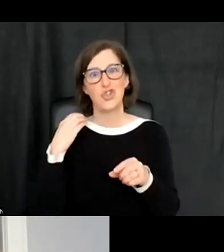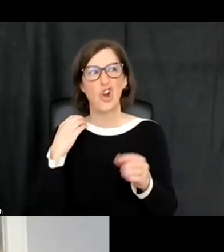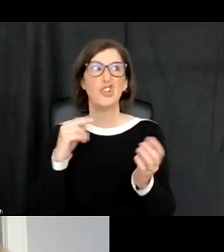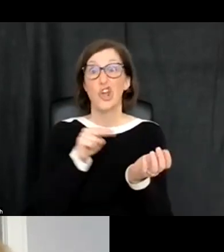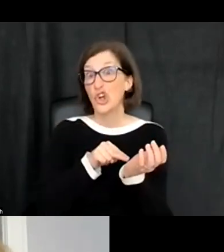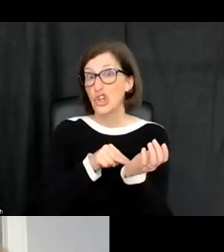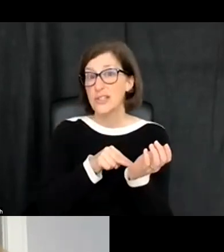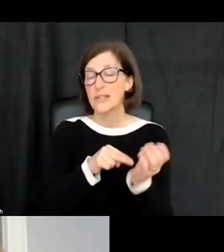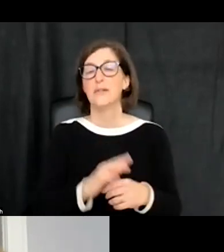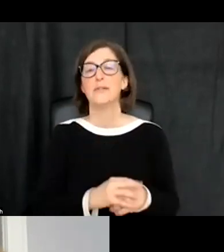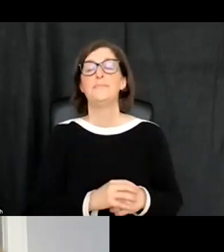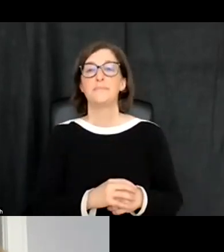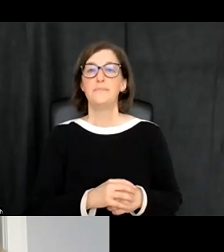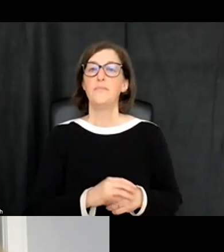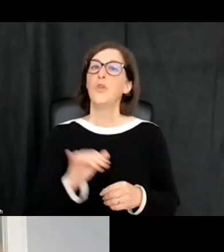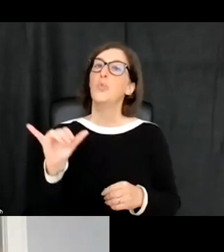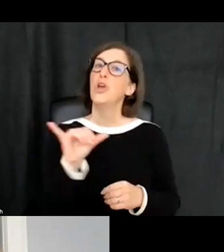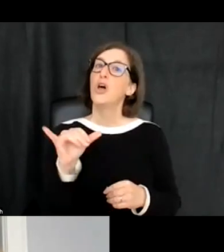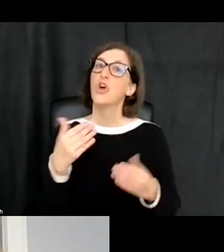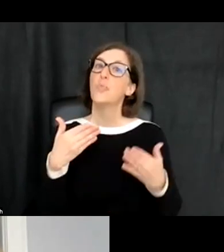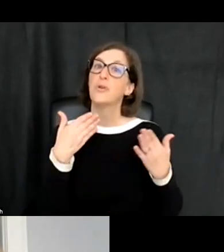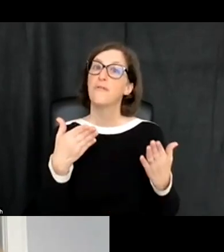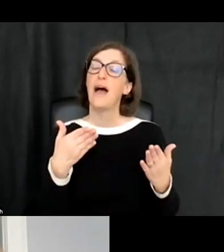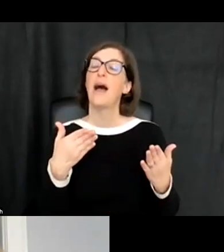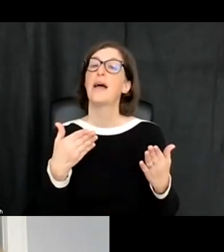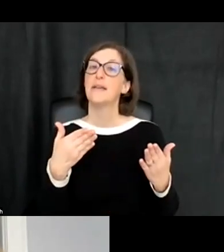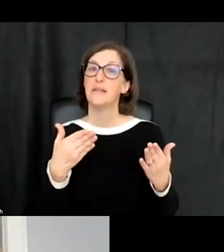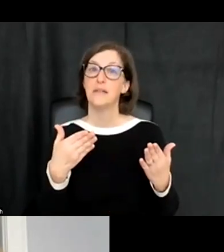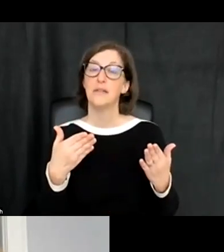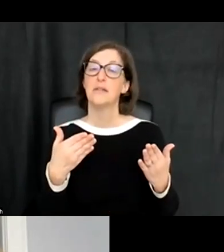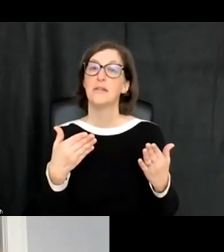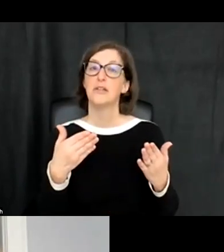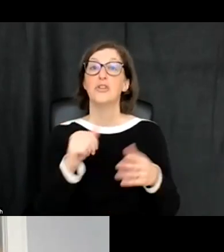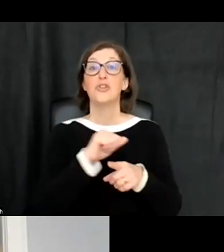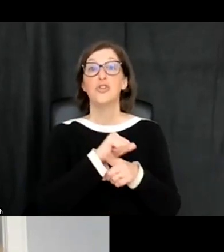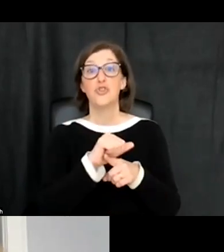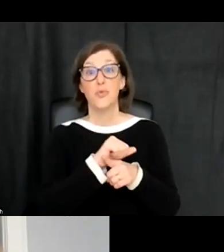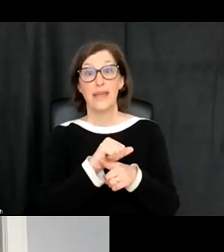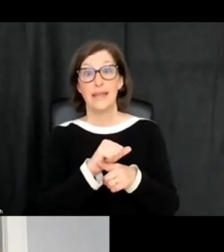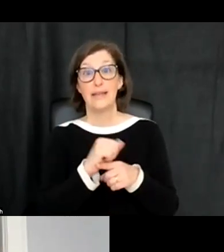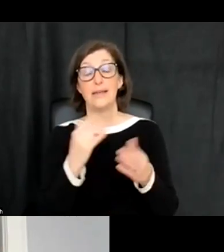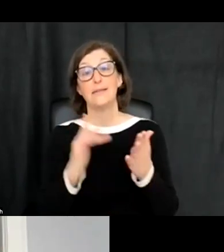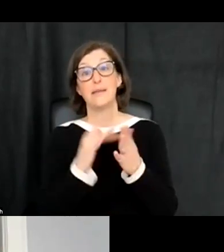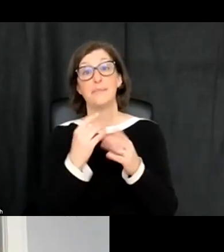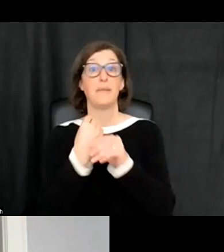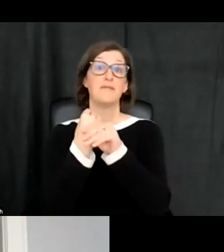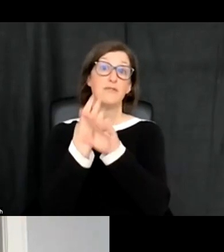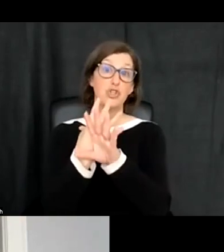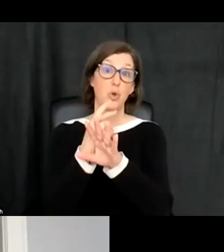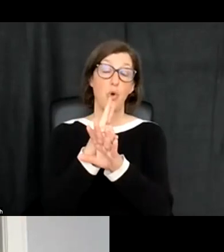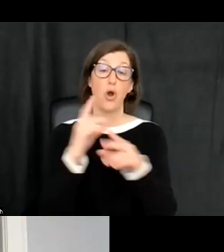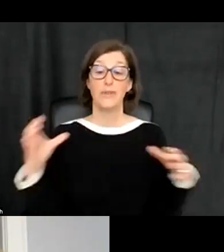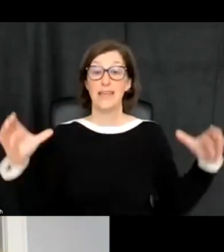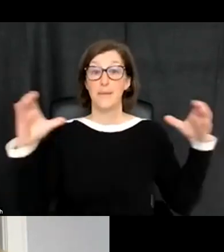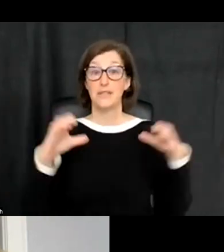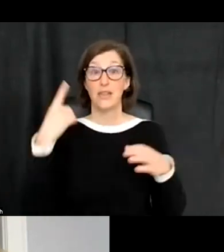and we also provide, through Jandiri, we provide training, sometimes virtual, or when they come together for